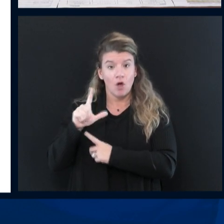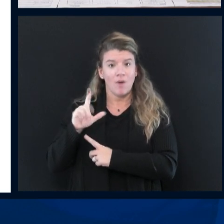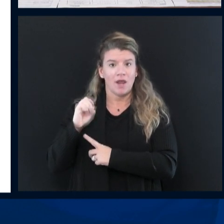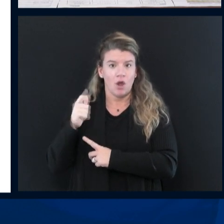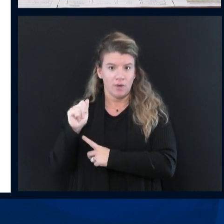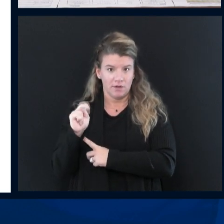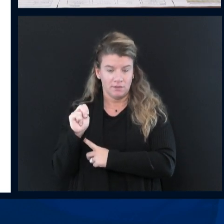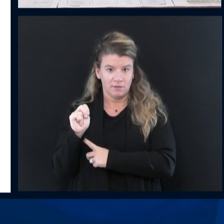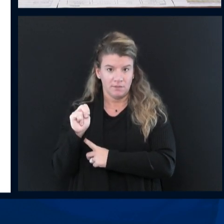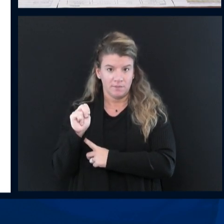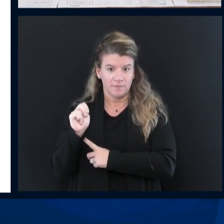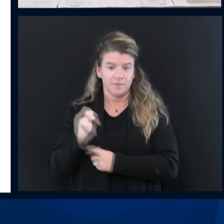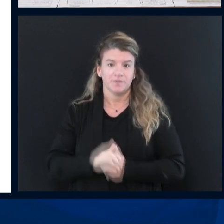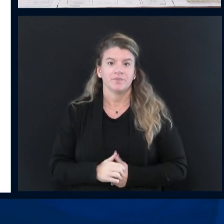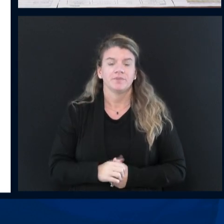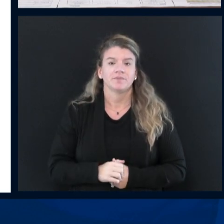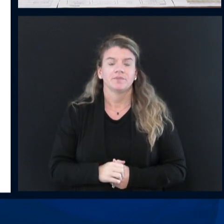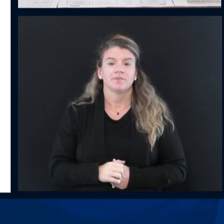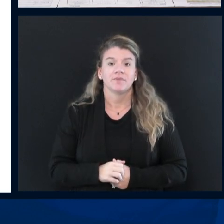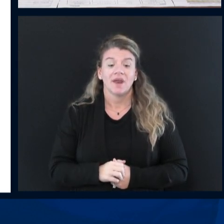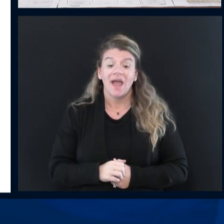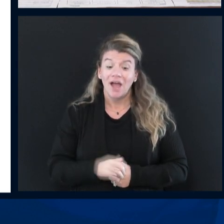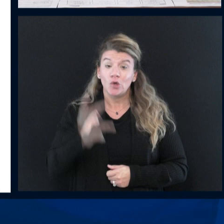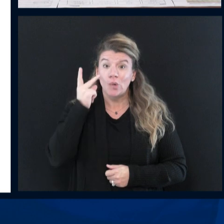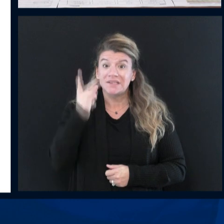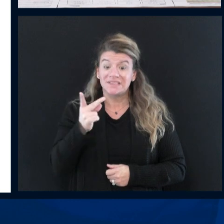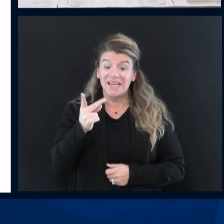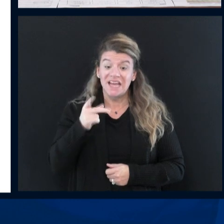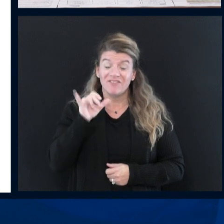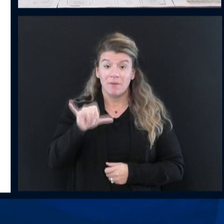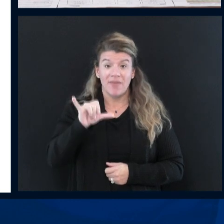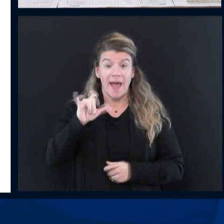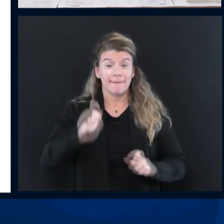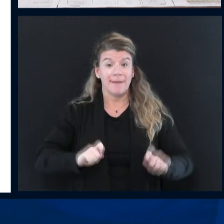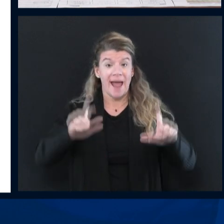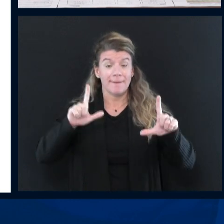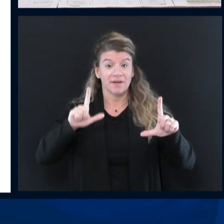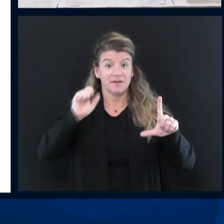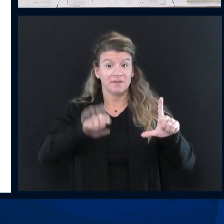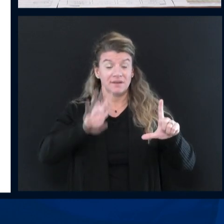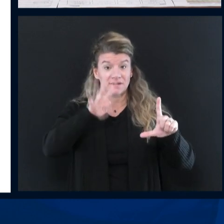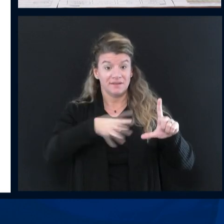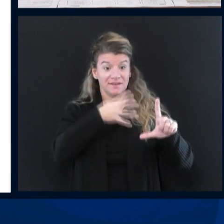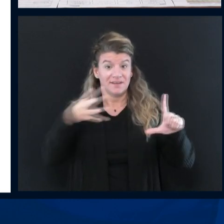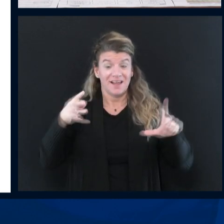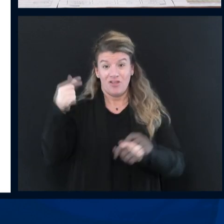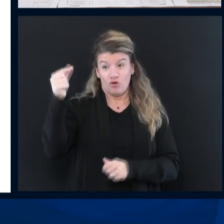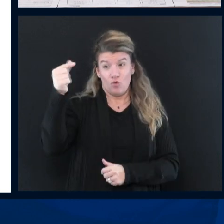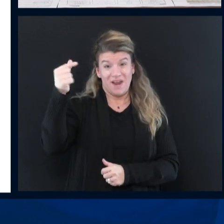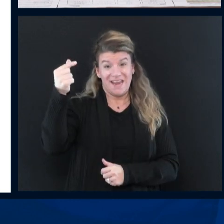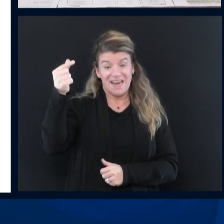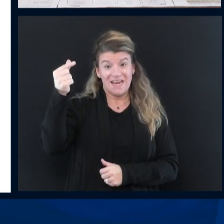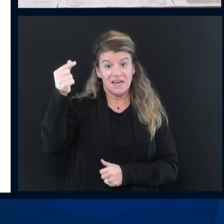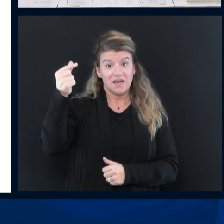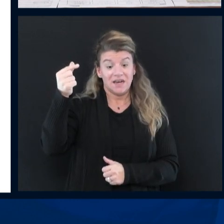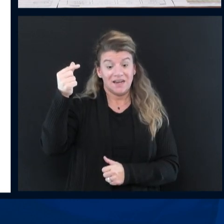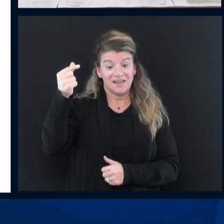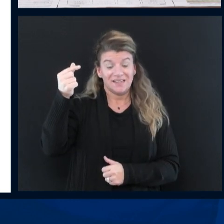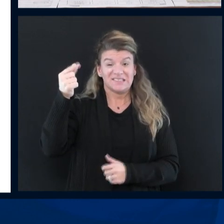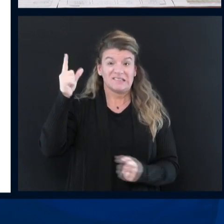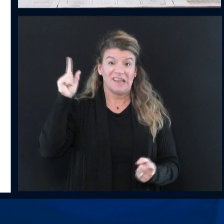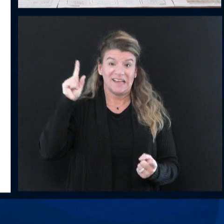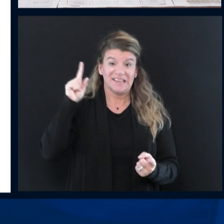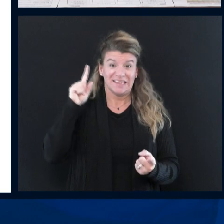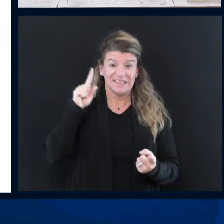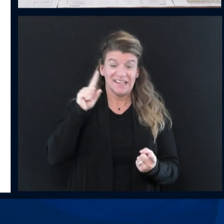counties. And you can see from our map, the amount of green has diminished, and